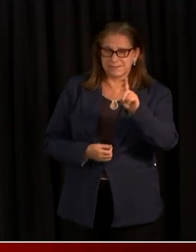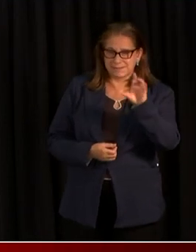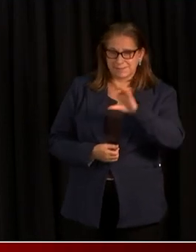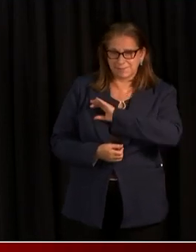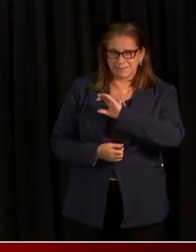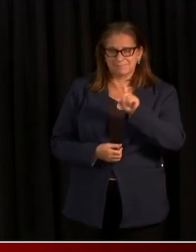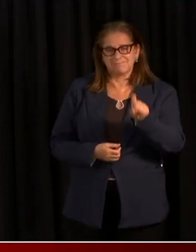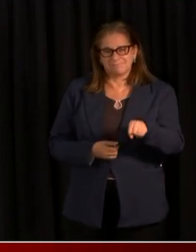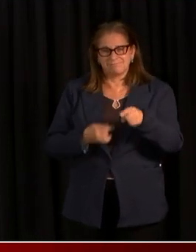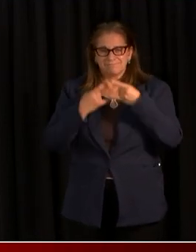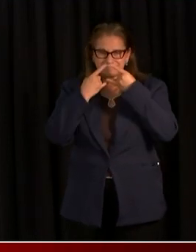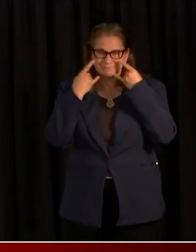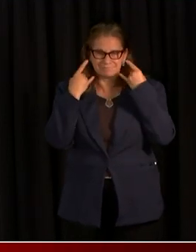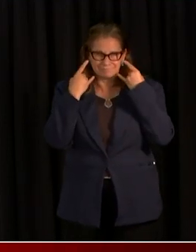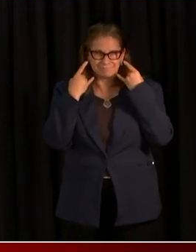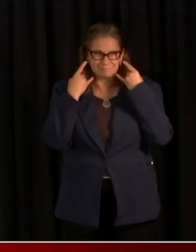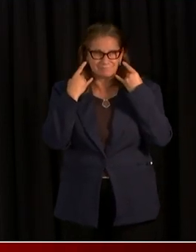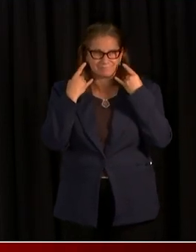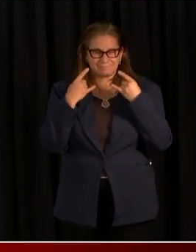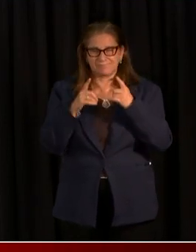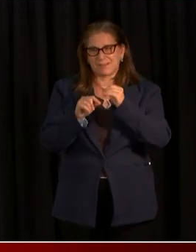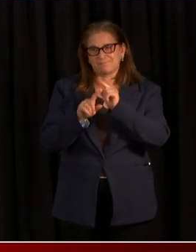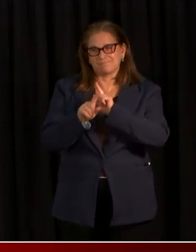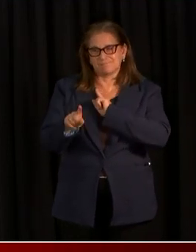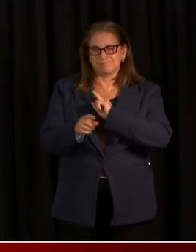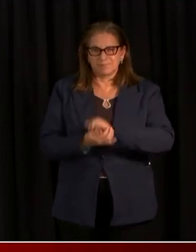cannot social distance.